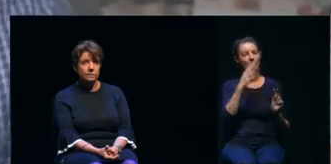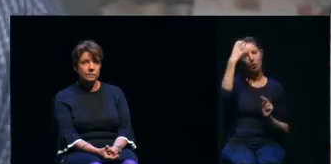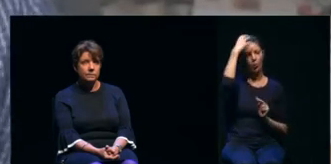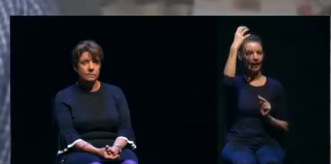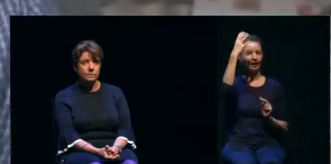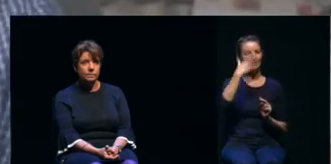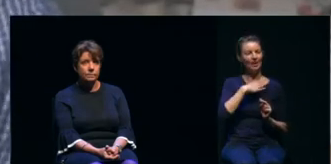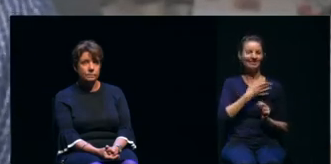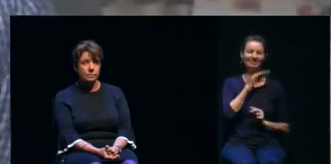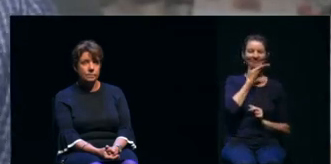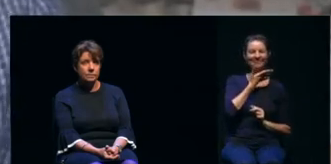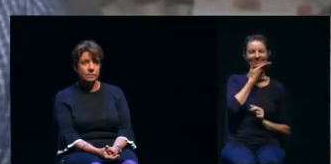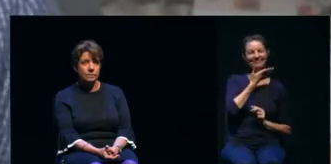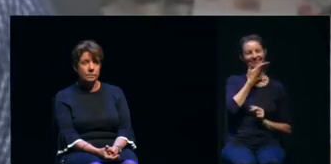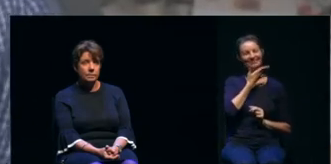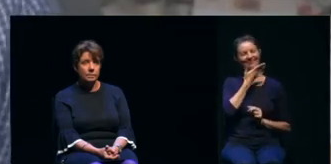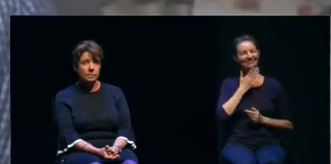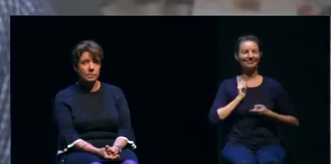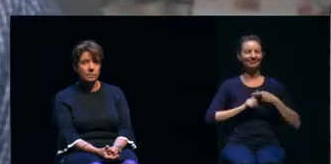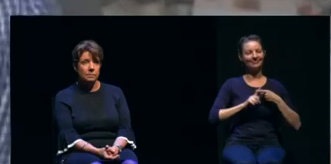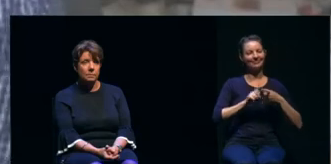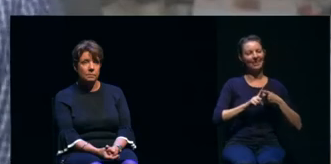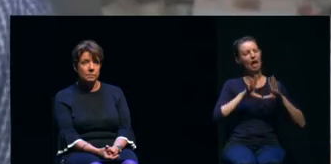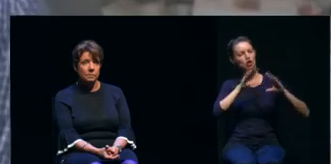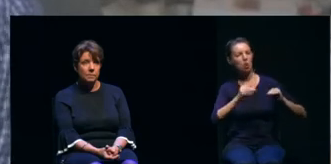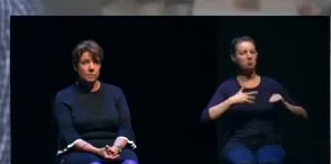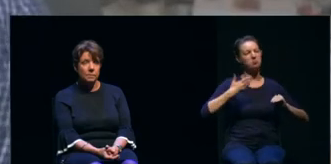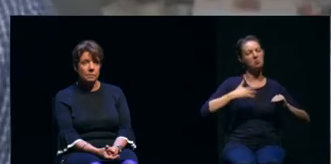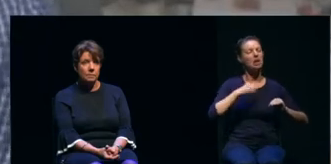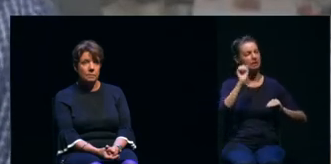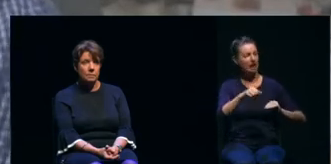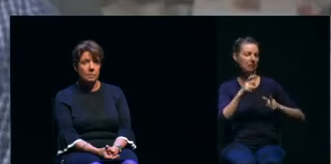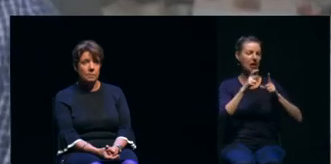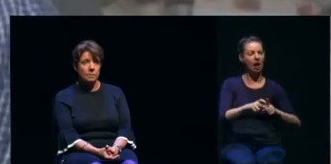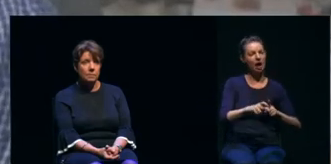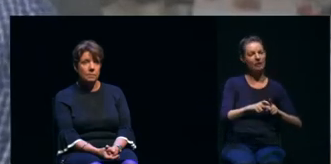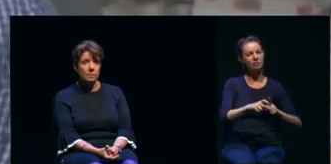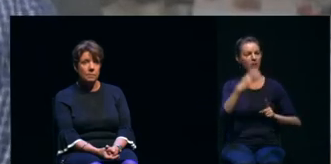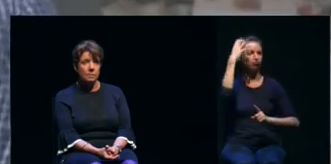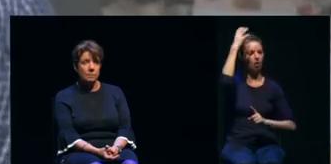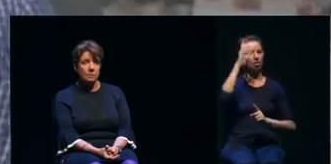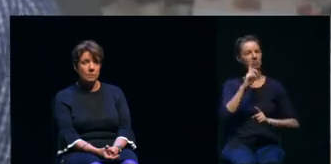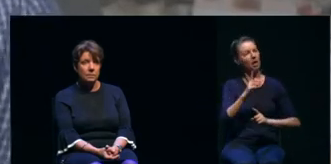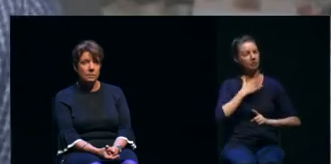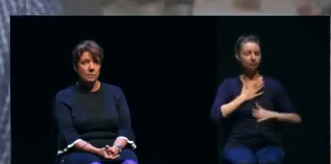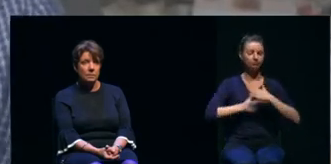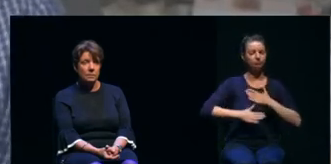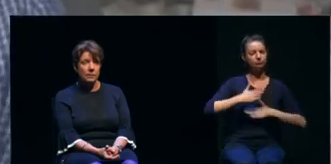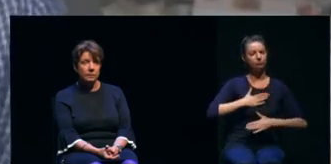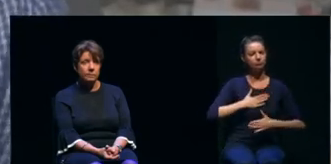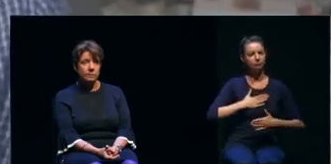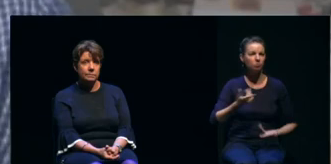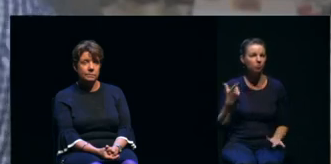smile and just carry on and kind of, and, you know, and just stop whining. Yes, it is hard being royal, but you're just supposed to handle it. Well, A,